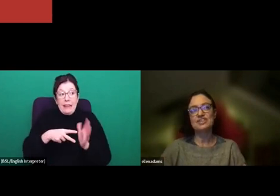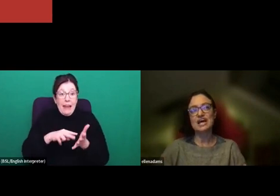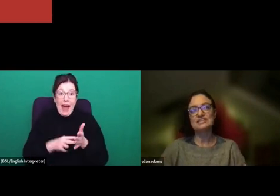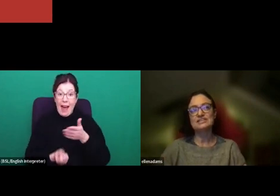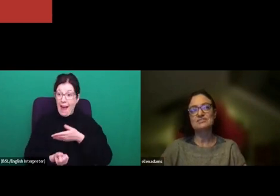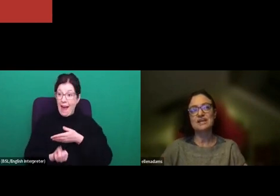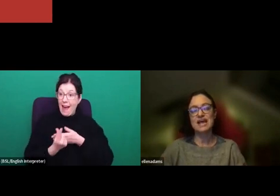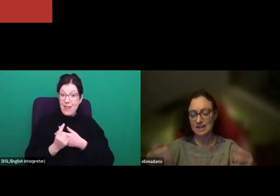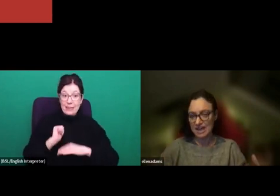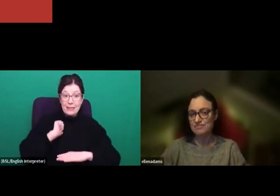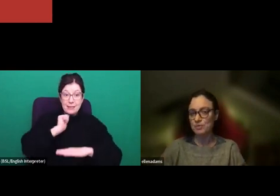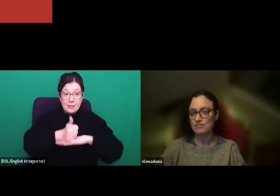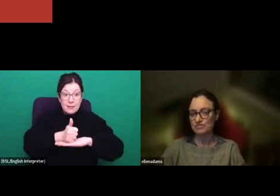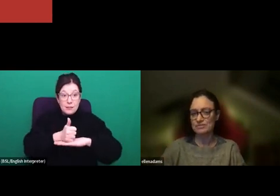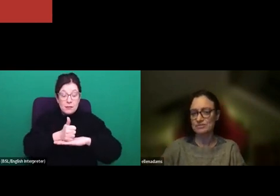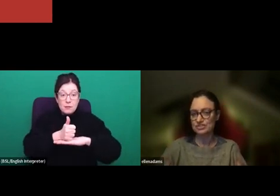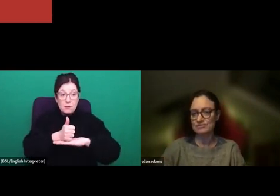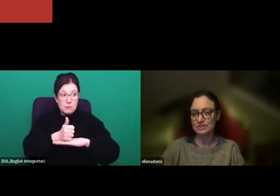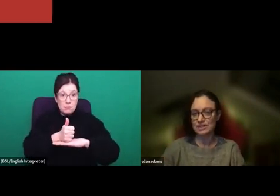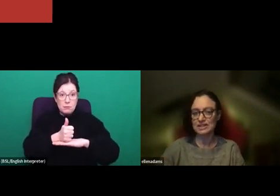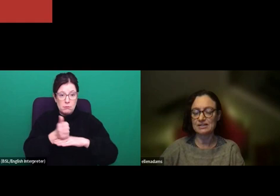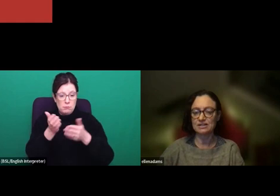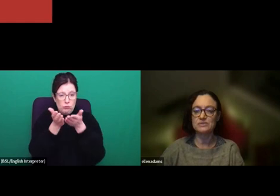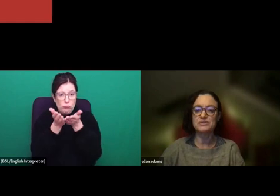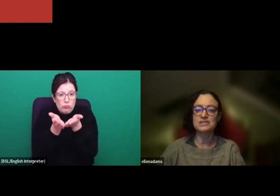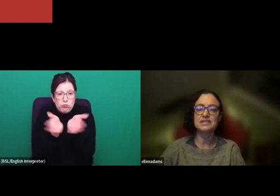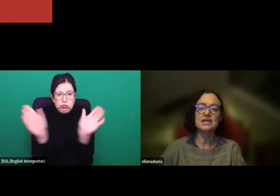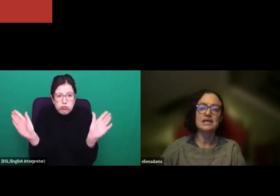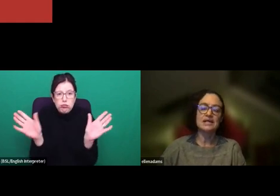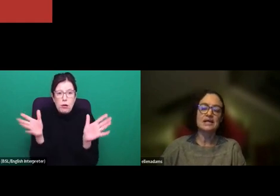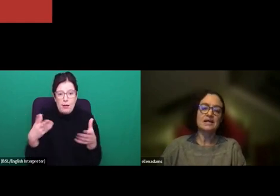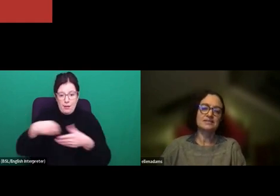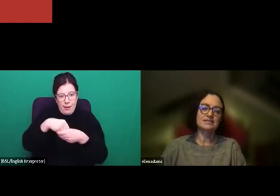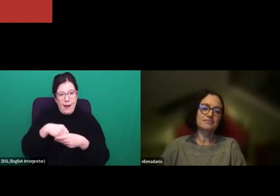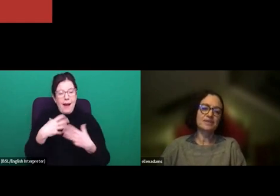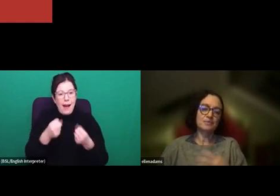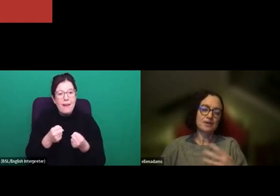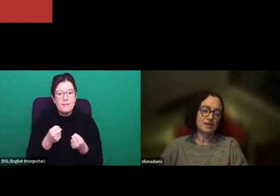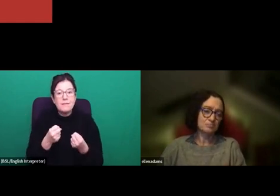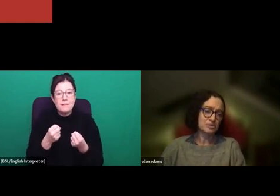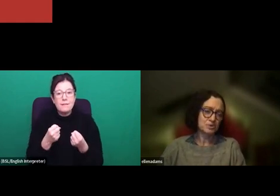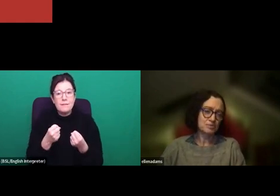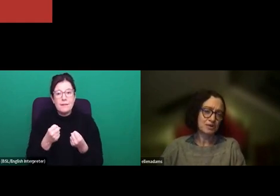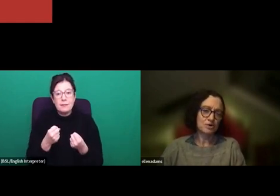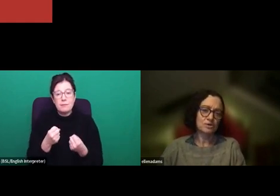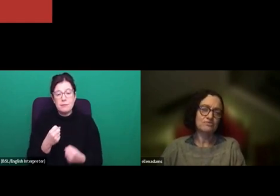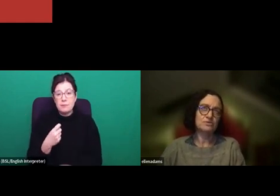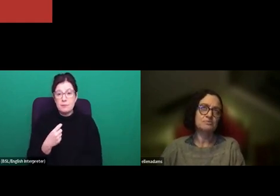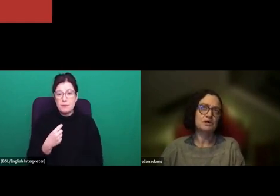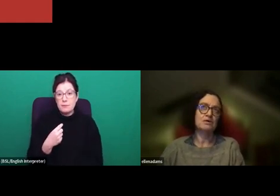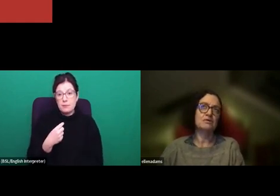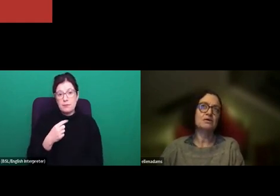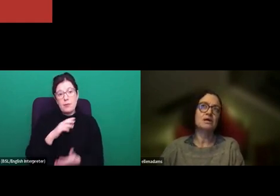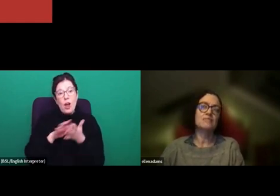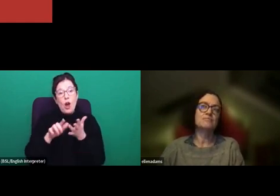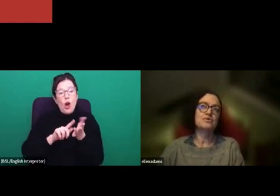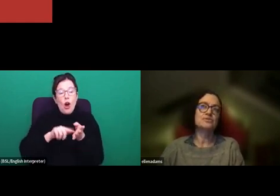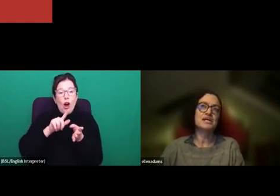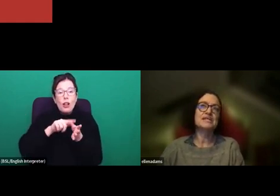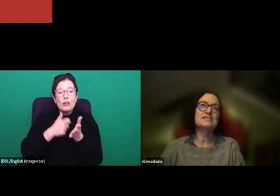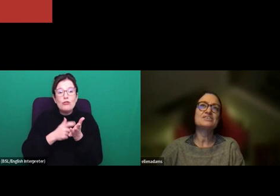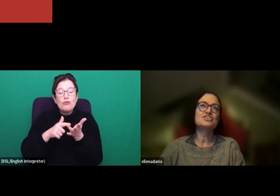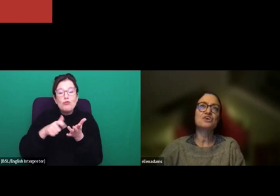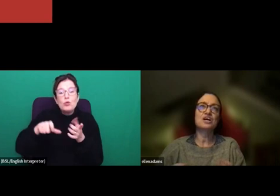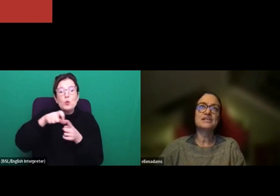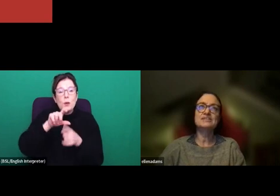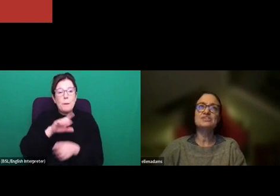event that everyone feels generally included? And something, when I come to talk about the Holyrood Park